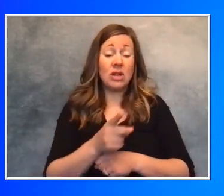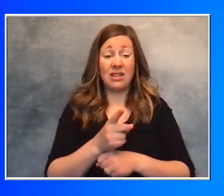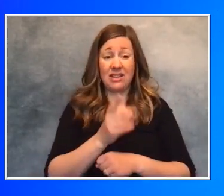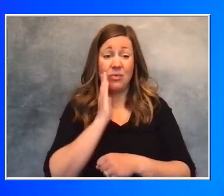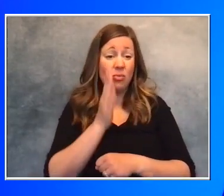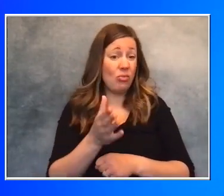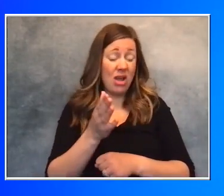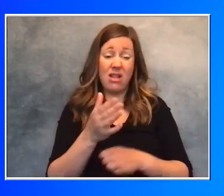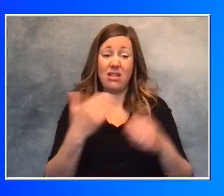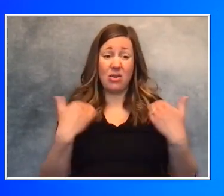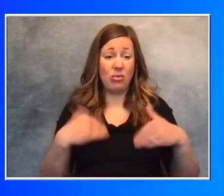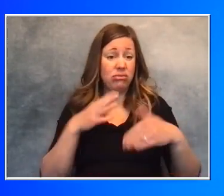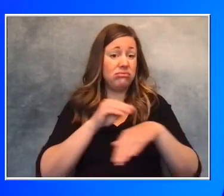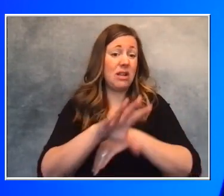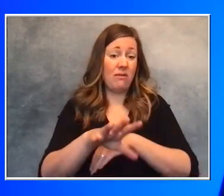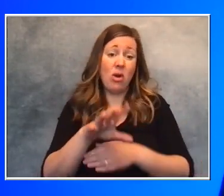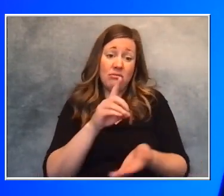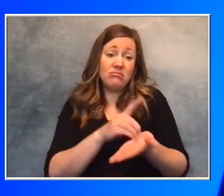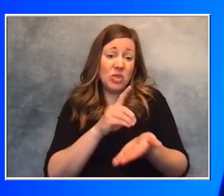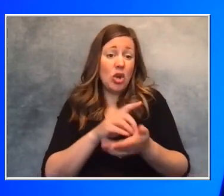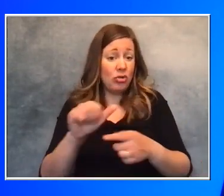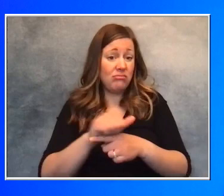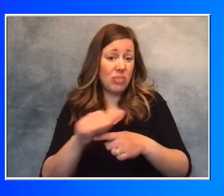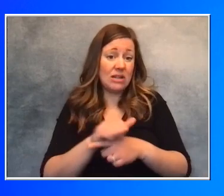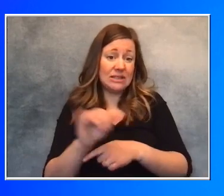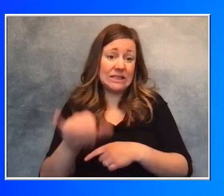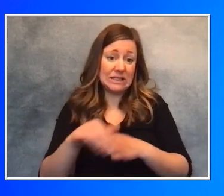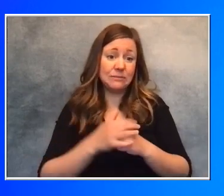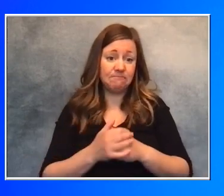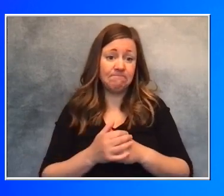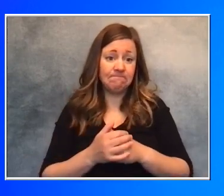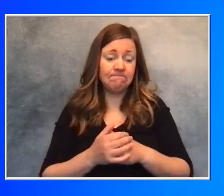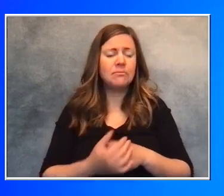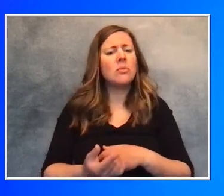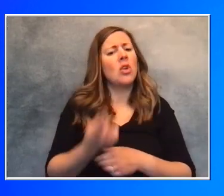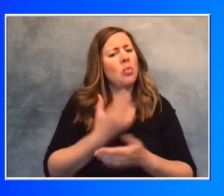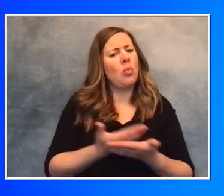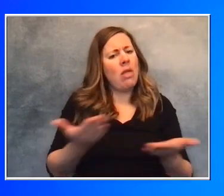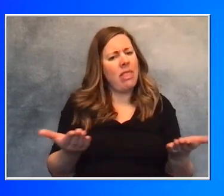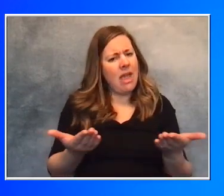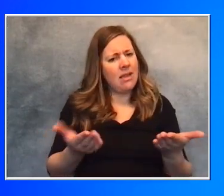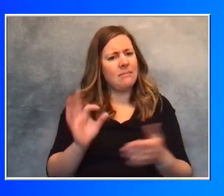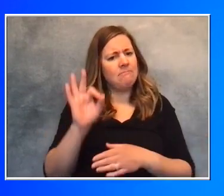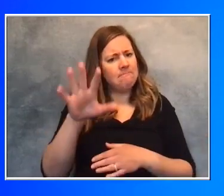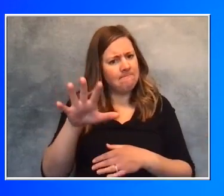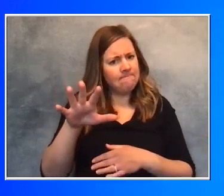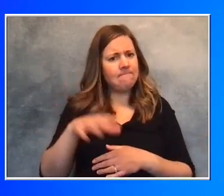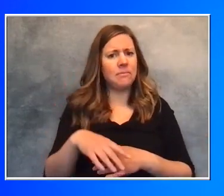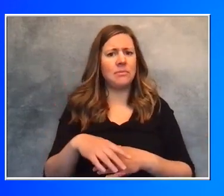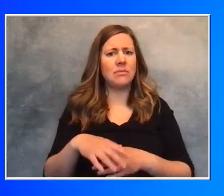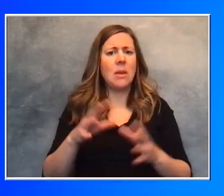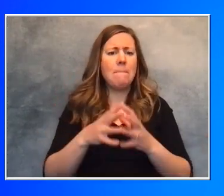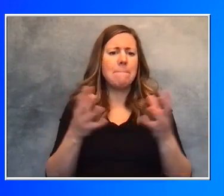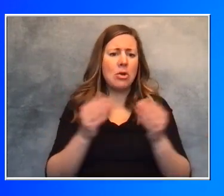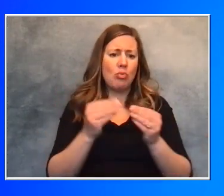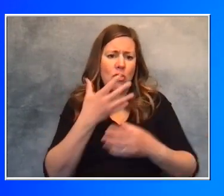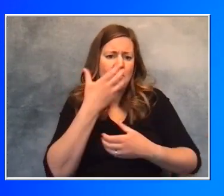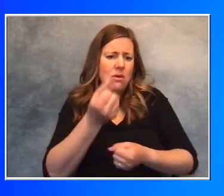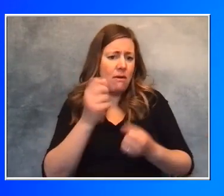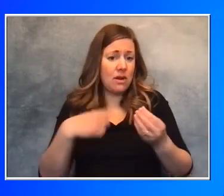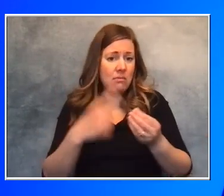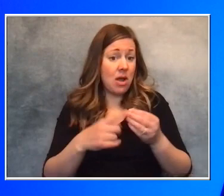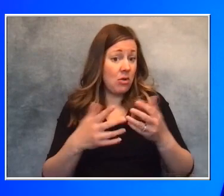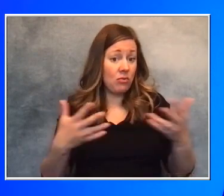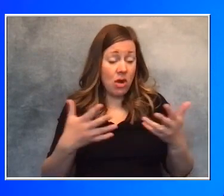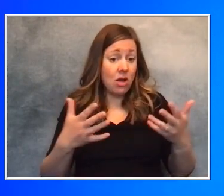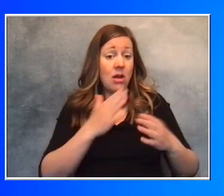clinical practice. The one thing I do want to say is that there is one thing that we're really much more confident about that can prevent long